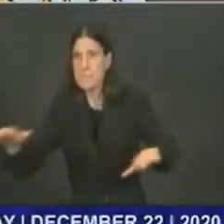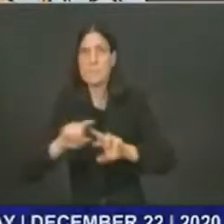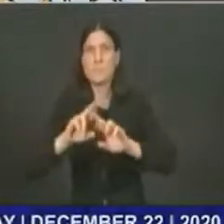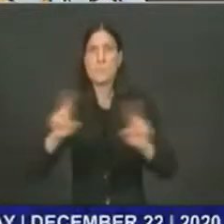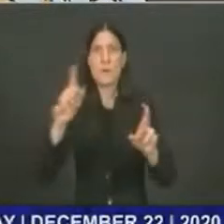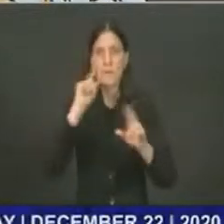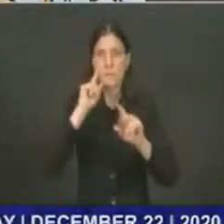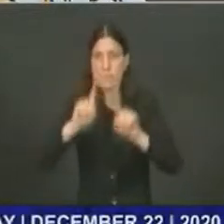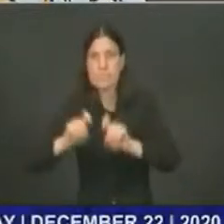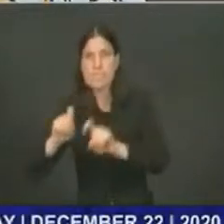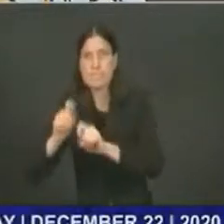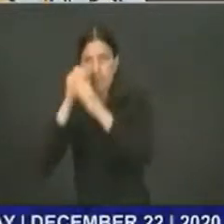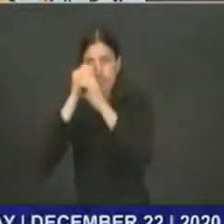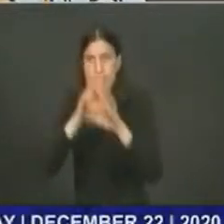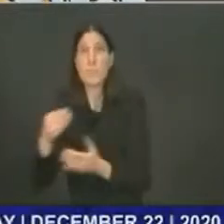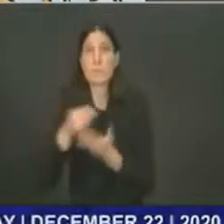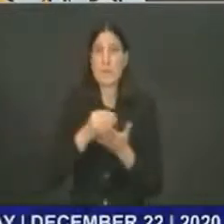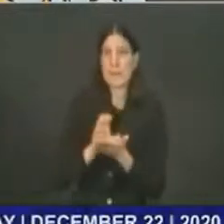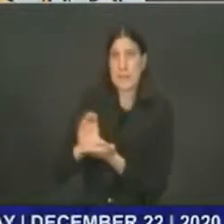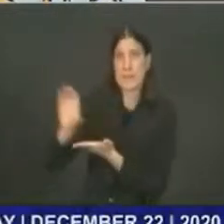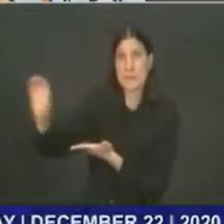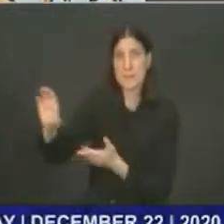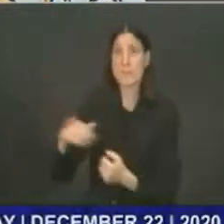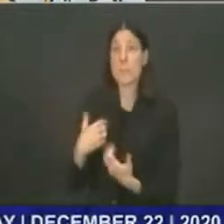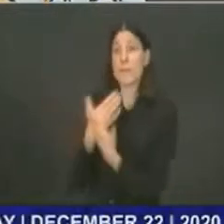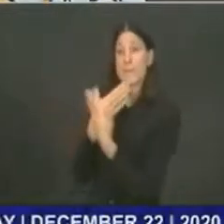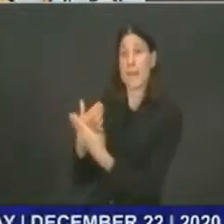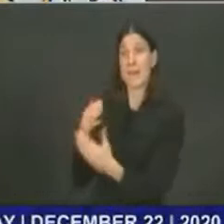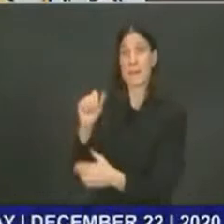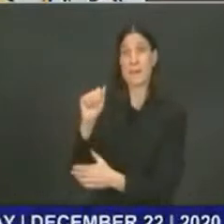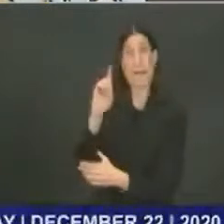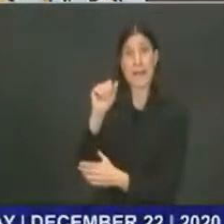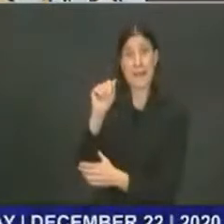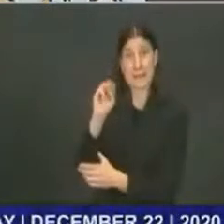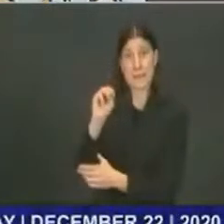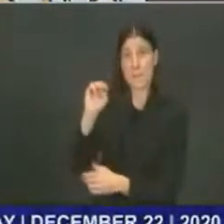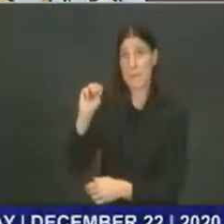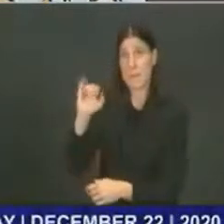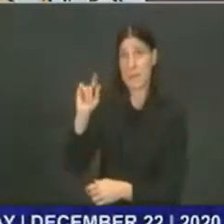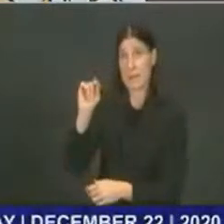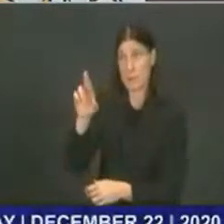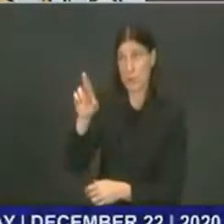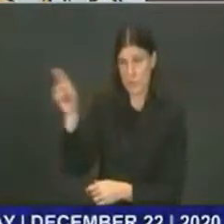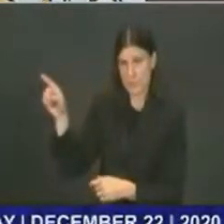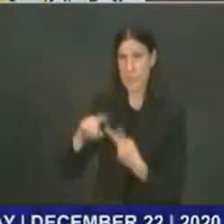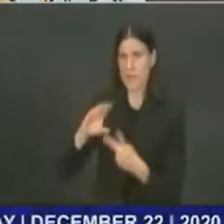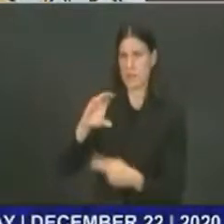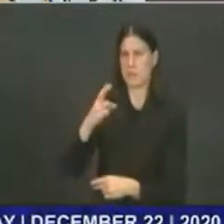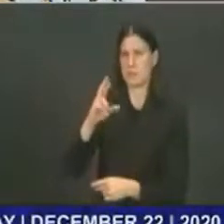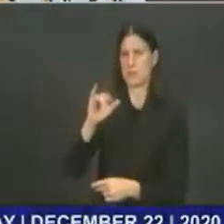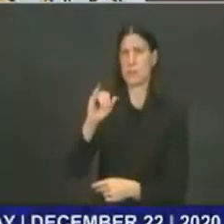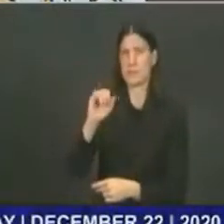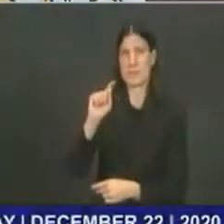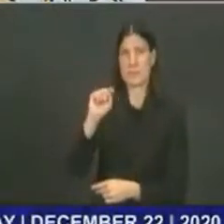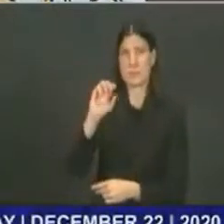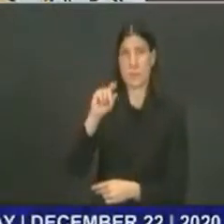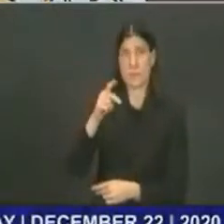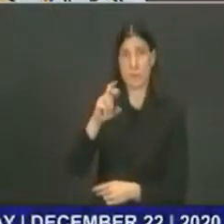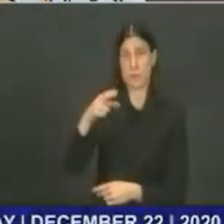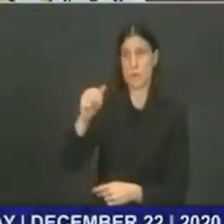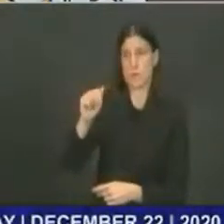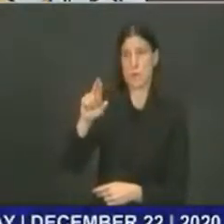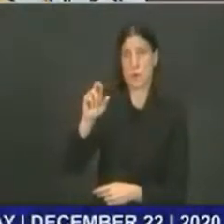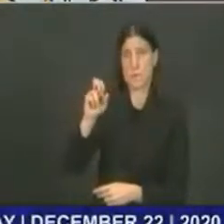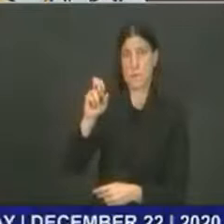Miller and Christopher Harmon, they've been working there for years in the state health lab. We didn't maybe know that, but they've been there. Their lab, they